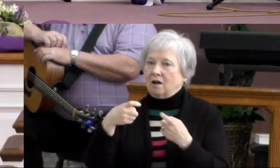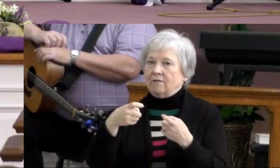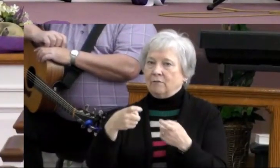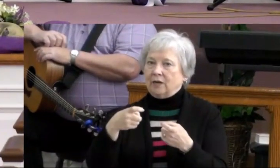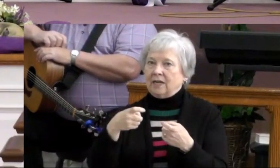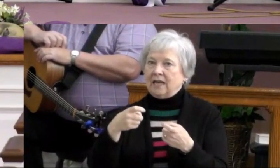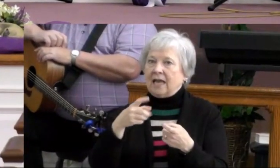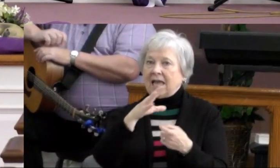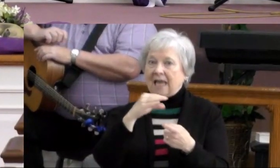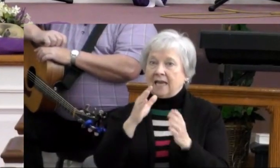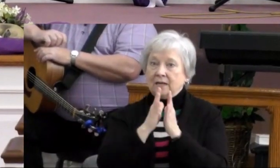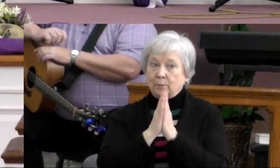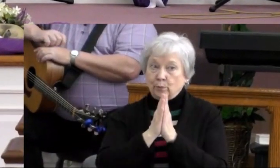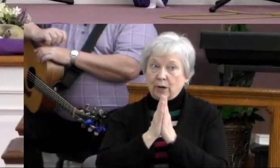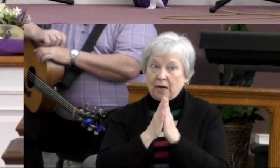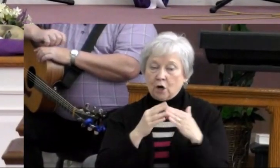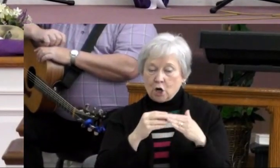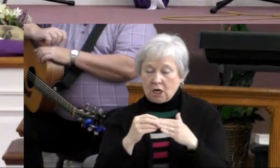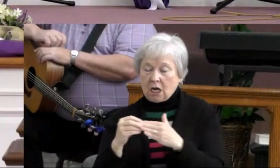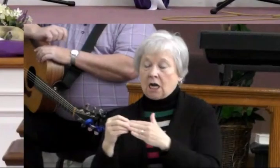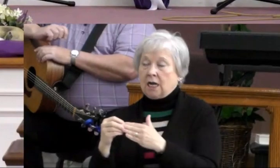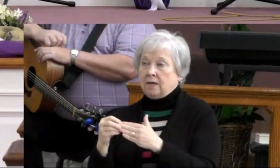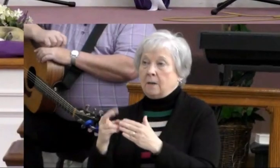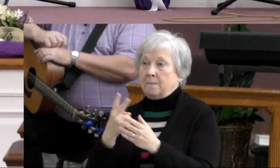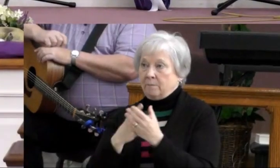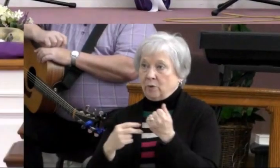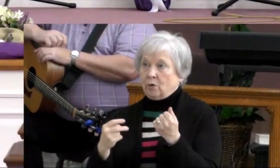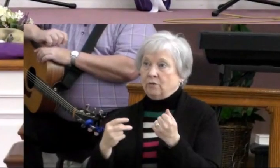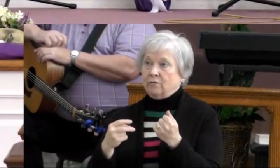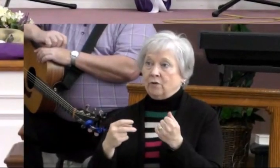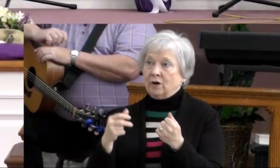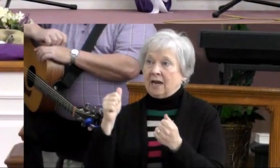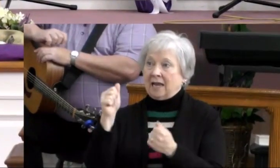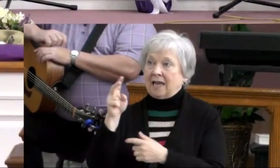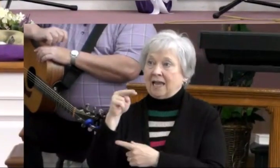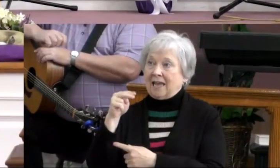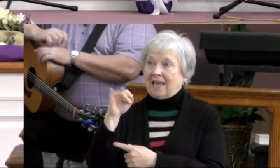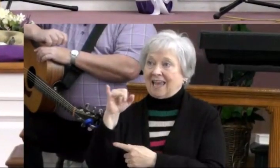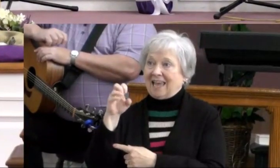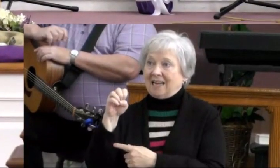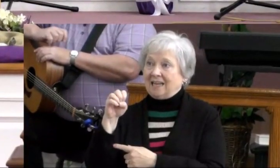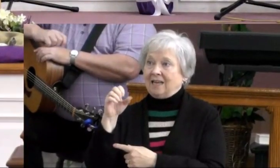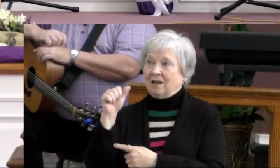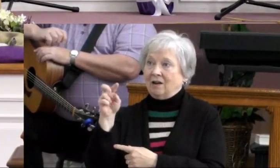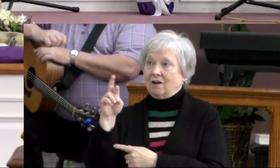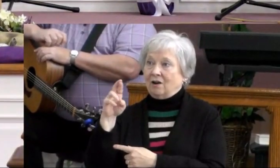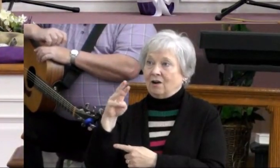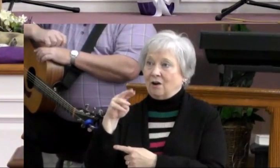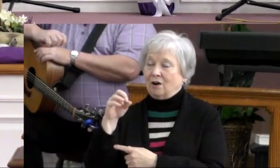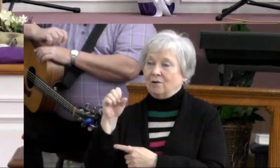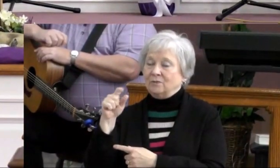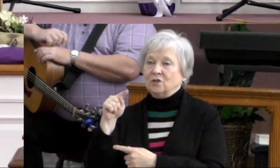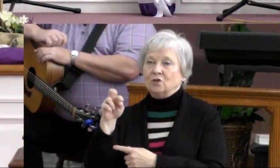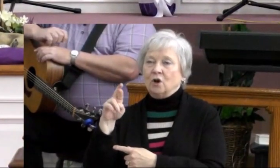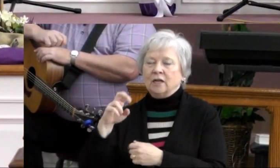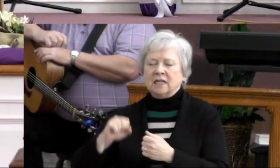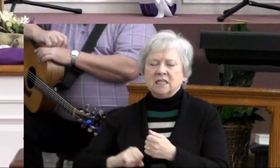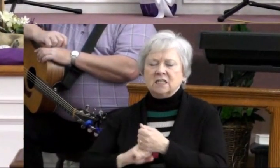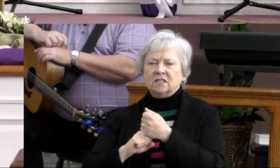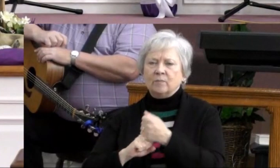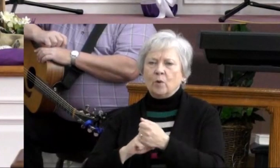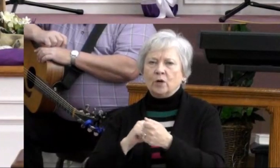guide. Both of those for the Annie Armstrong Easter offering, which is an offering that we support to go to